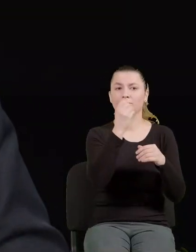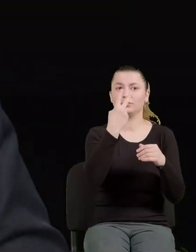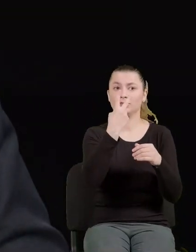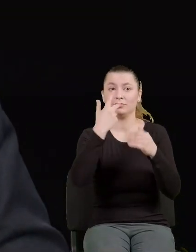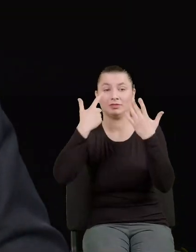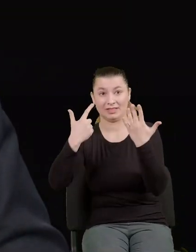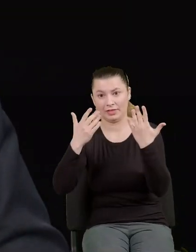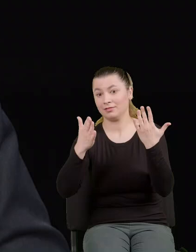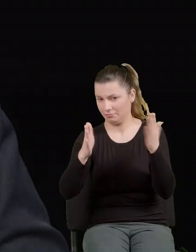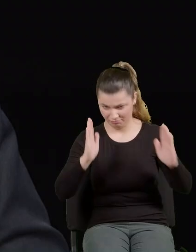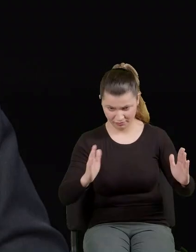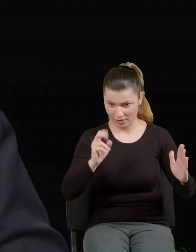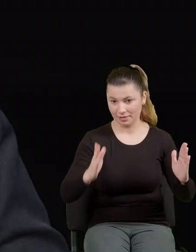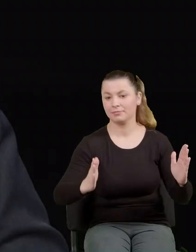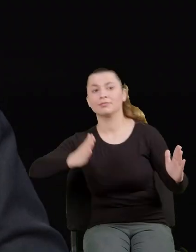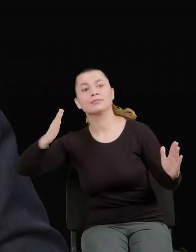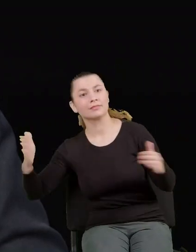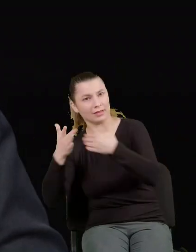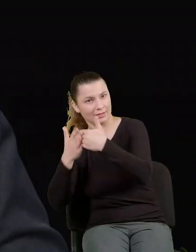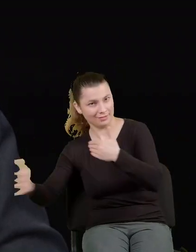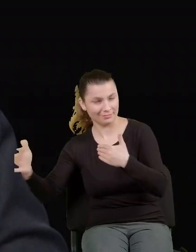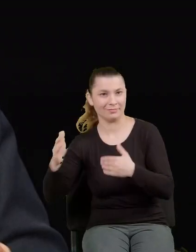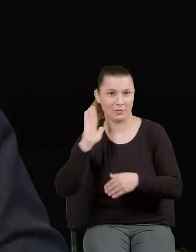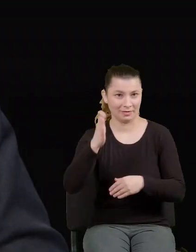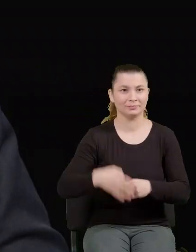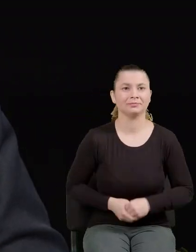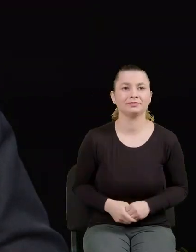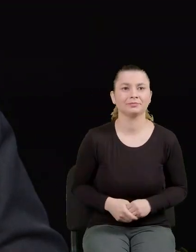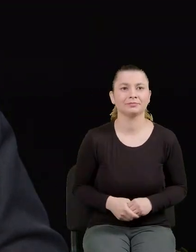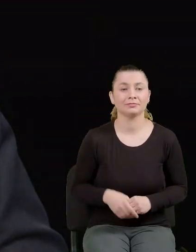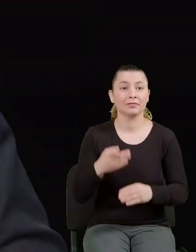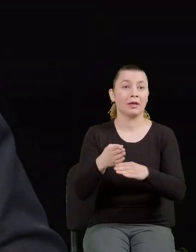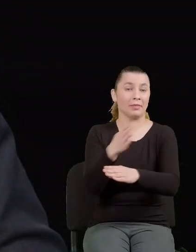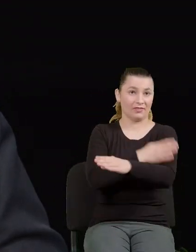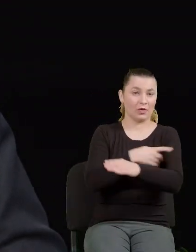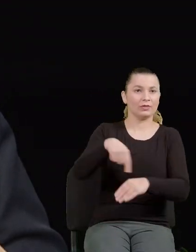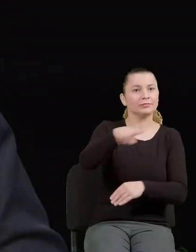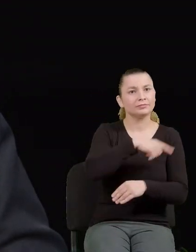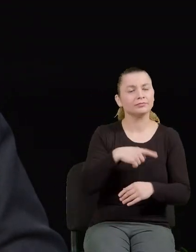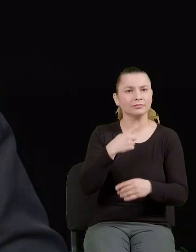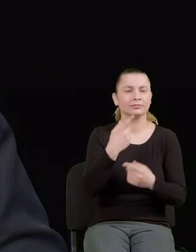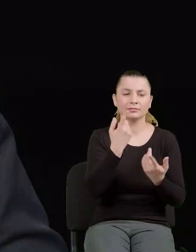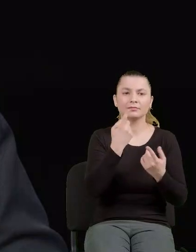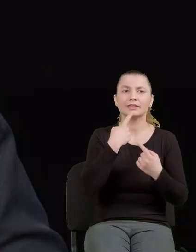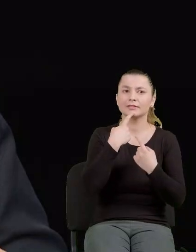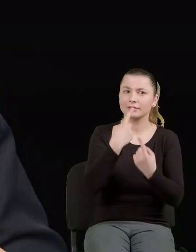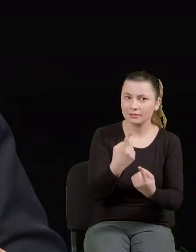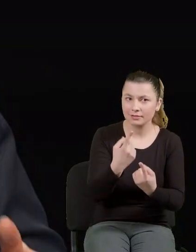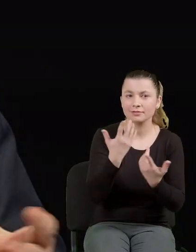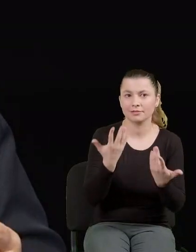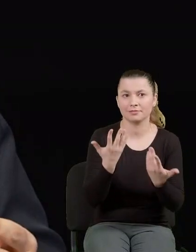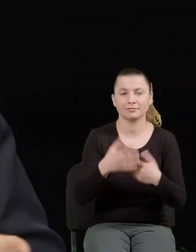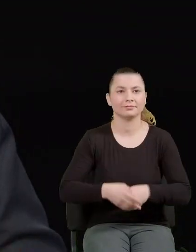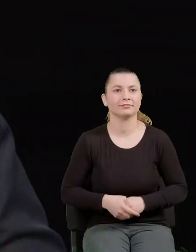speakers have already elaborated, the numbers of puzzles that need to be